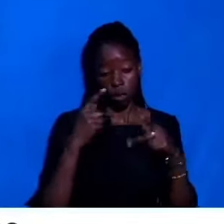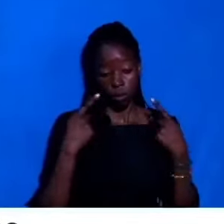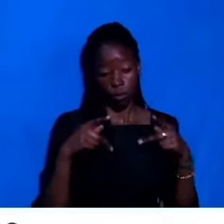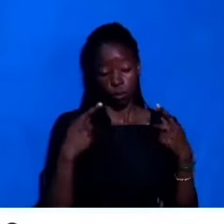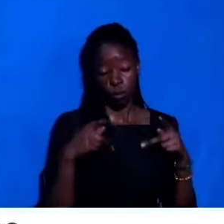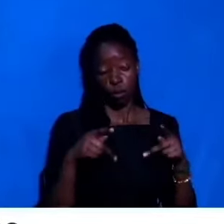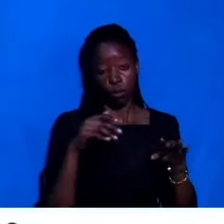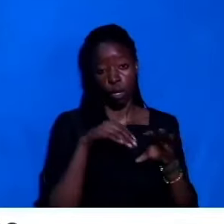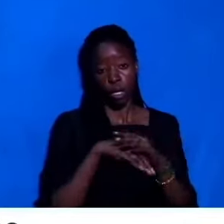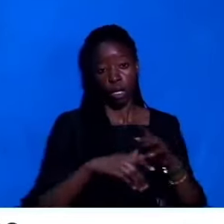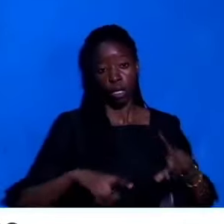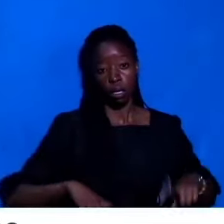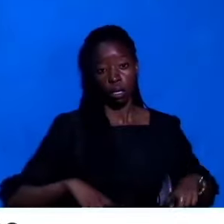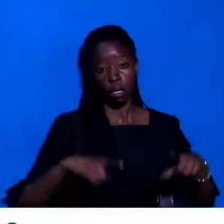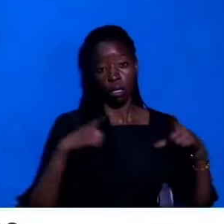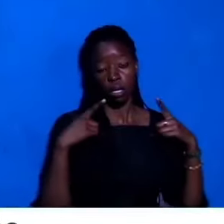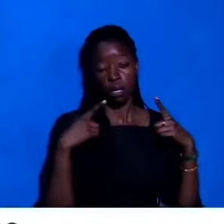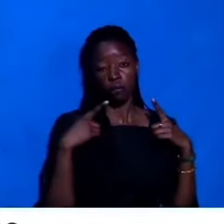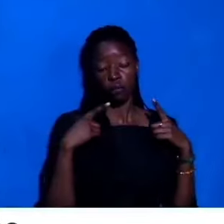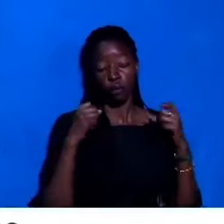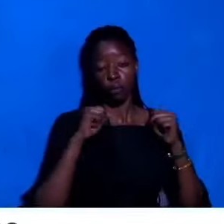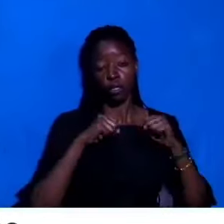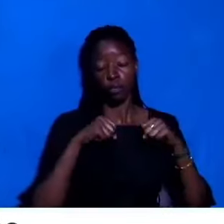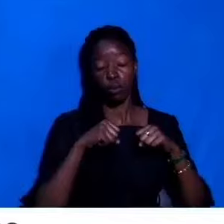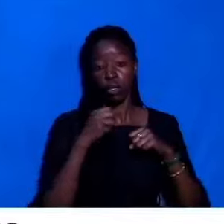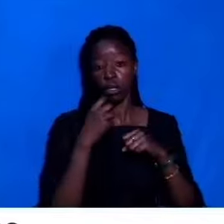be able to say, that is me